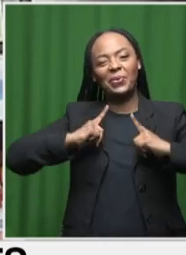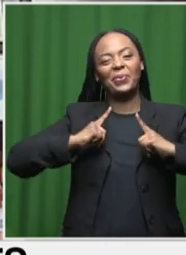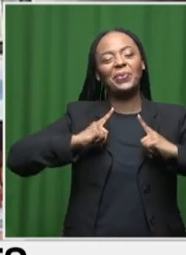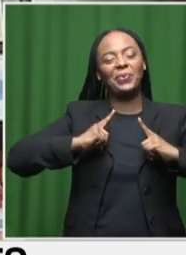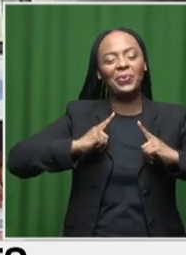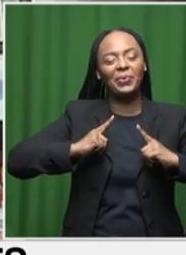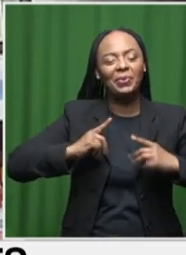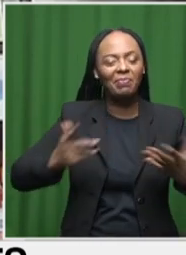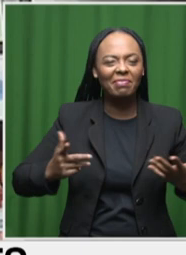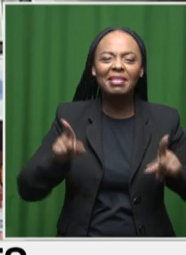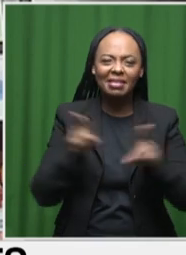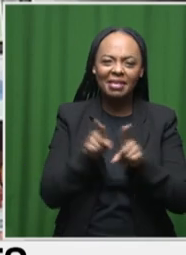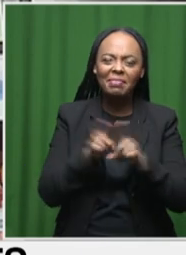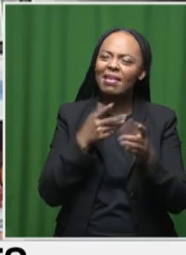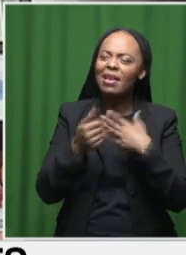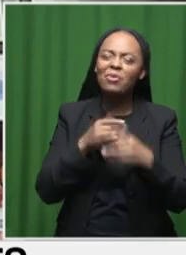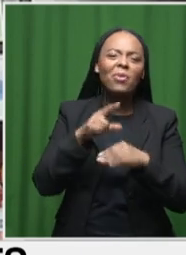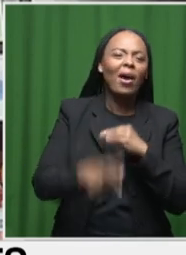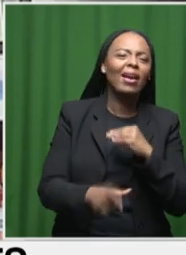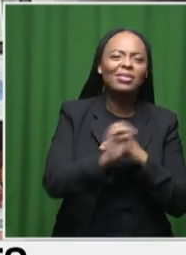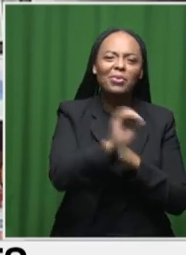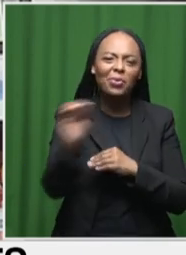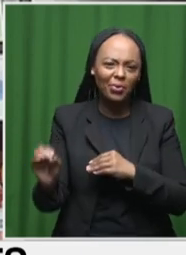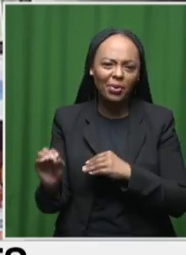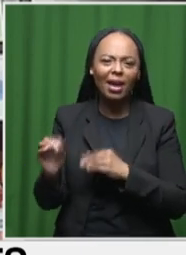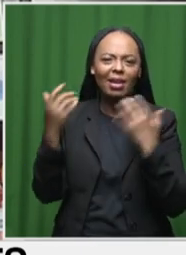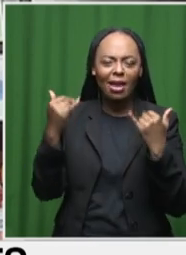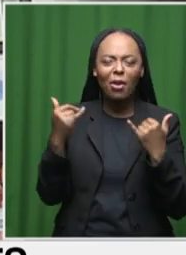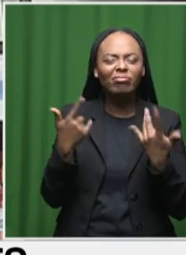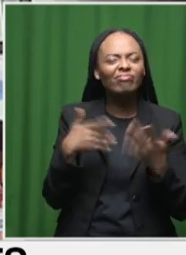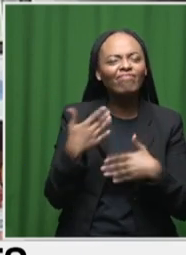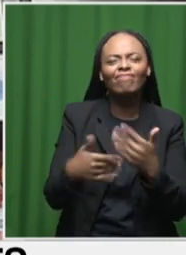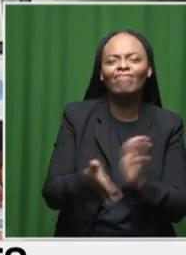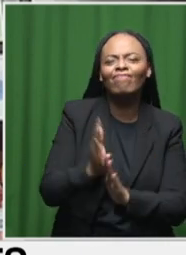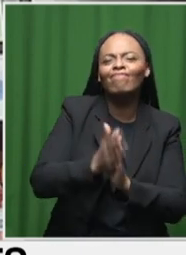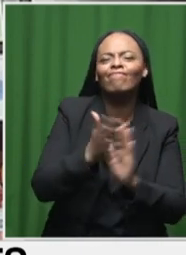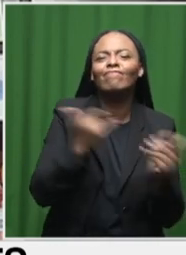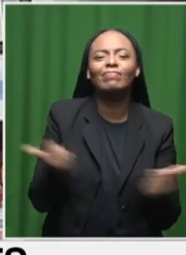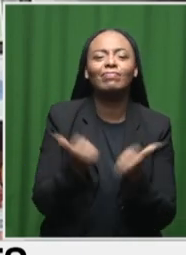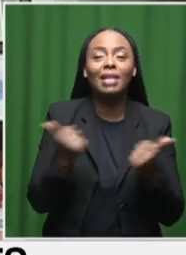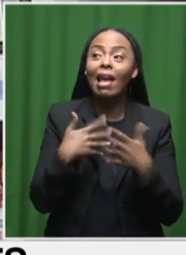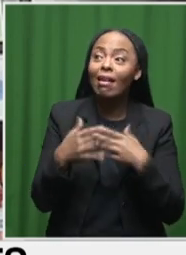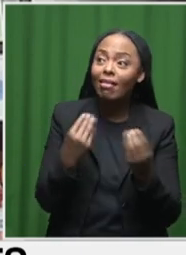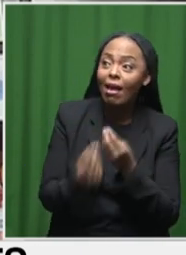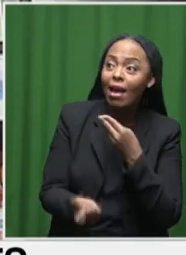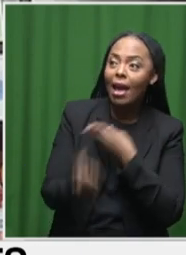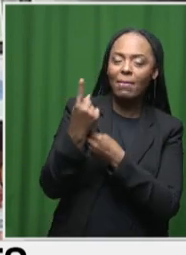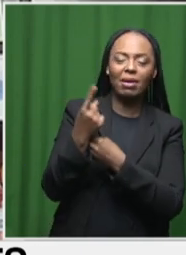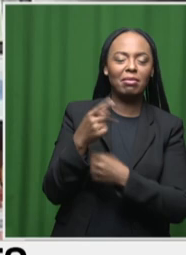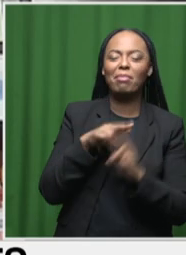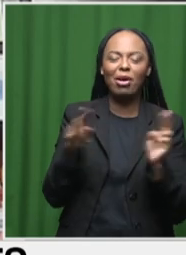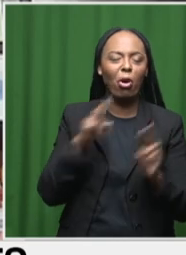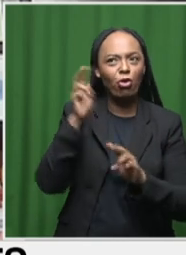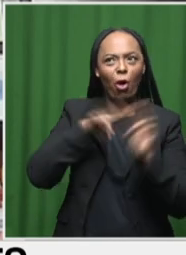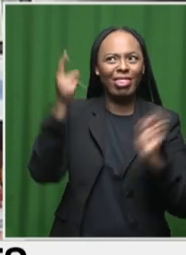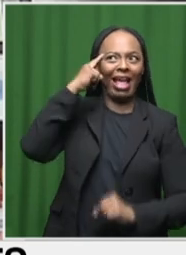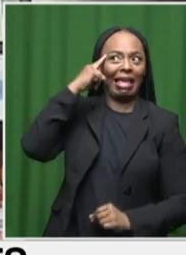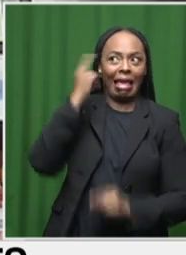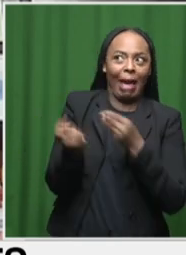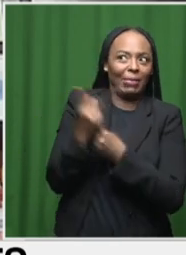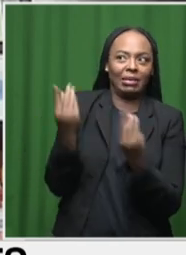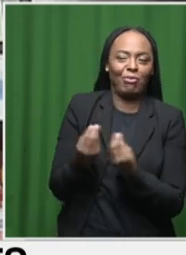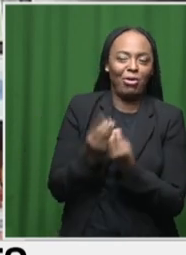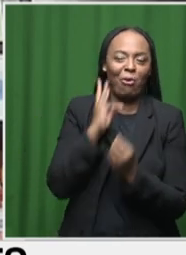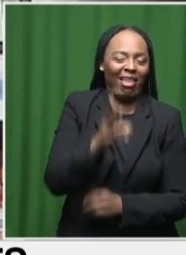we've had, where we've had these electronic systems, it is going to go smoothly. And if anything should happen, which I think is very unlikely, but if anything should